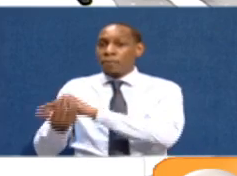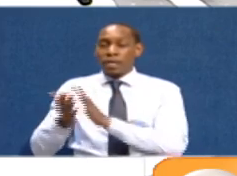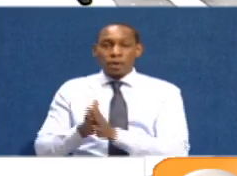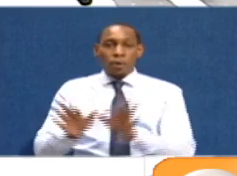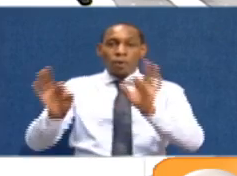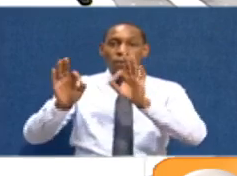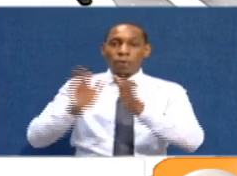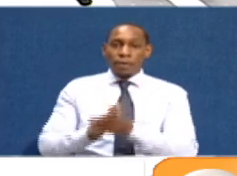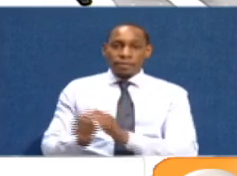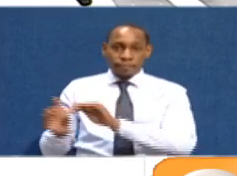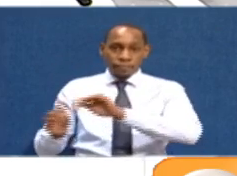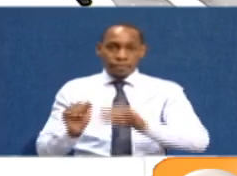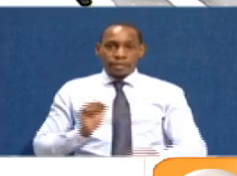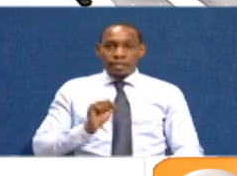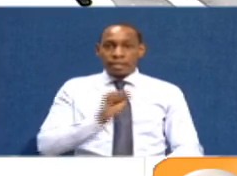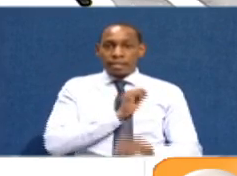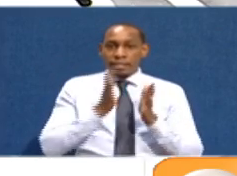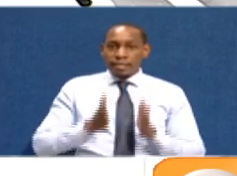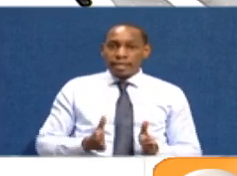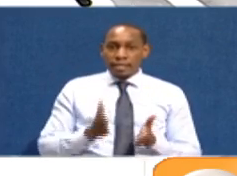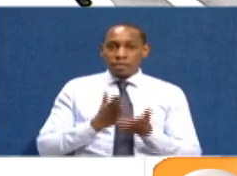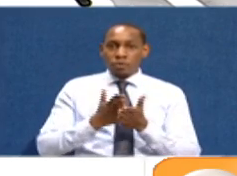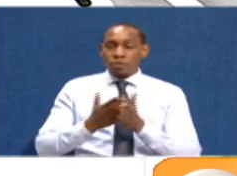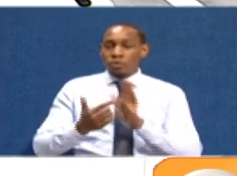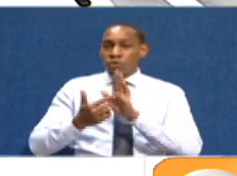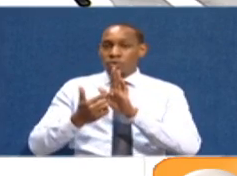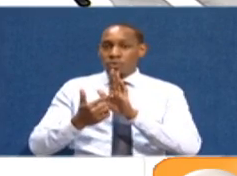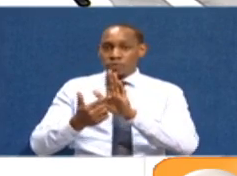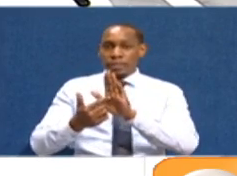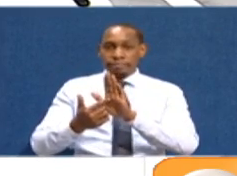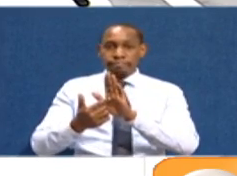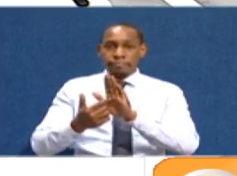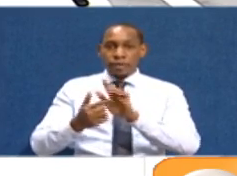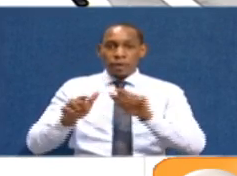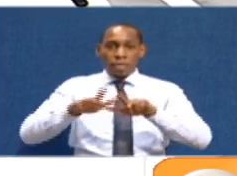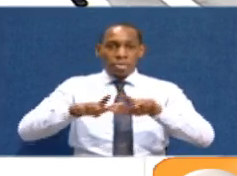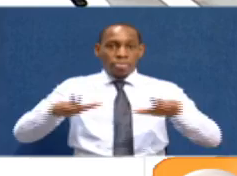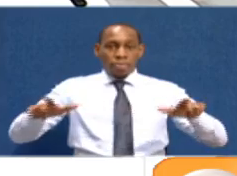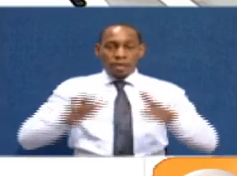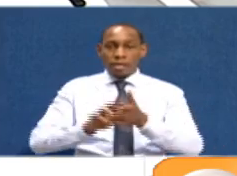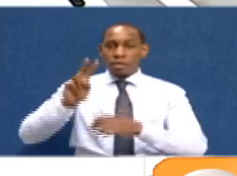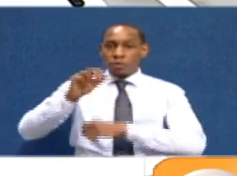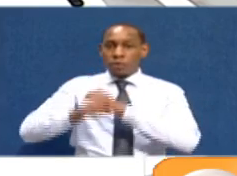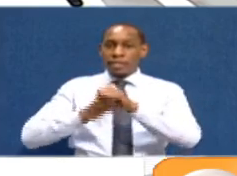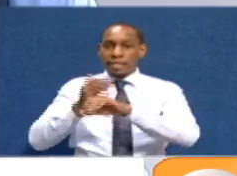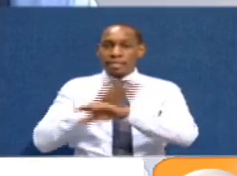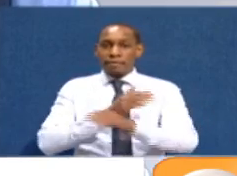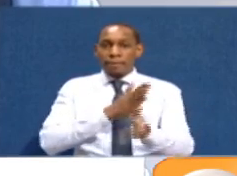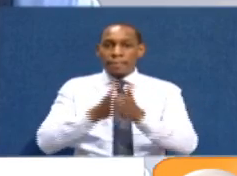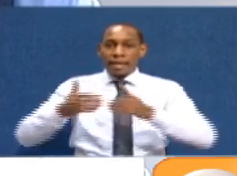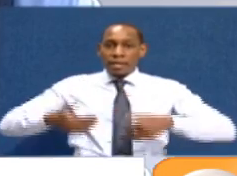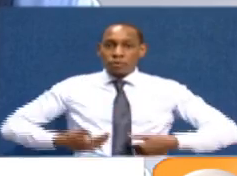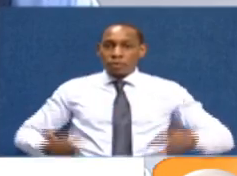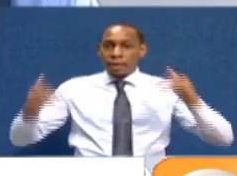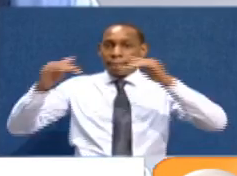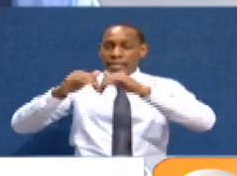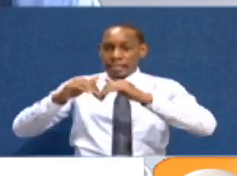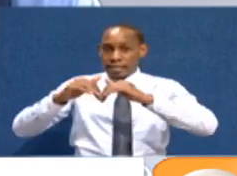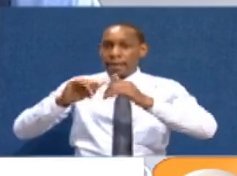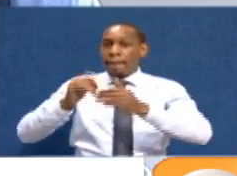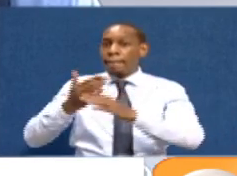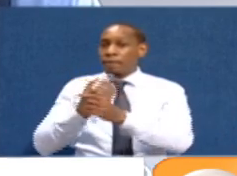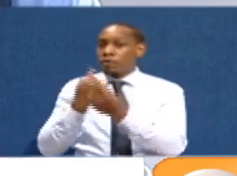Wow. Senator Ledam, look at this. He's showing me the meat on your farm. Good Lord. Yes. 2 years ago, they organized a youth summit you were talking about in